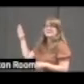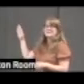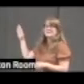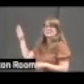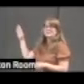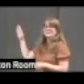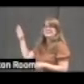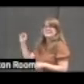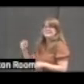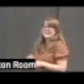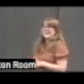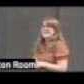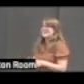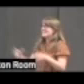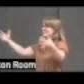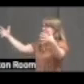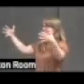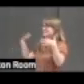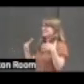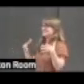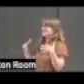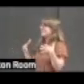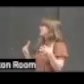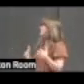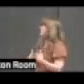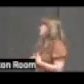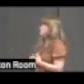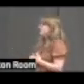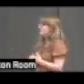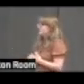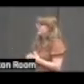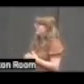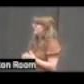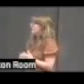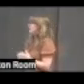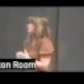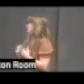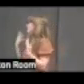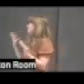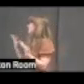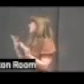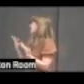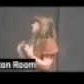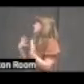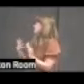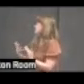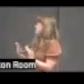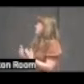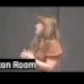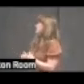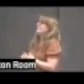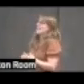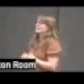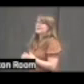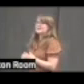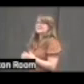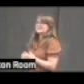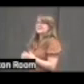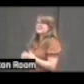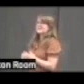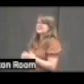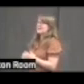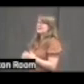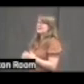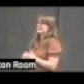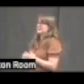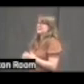a school. And you can see the crowd. She was the only, Caucasian redhead. And red is a very